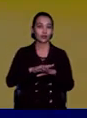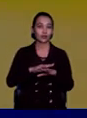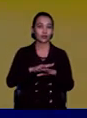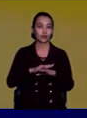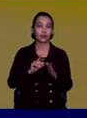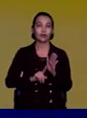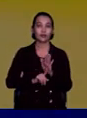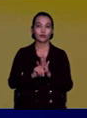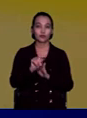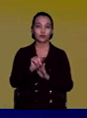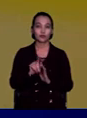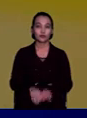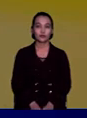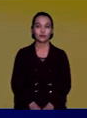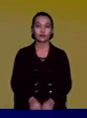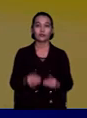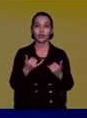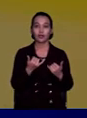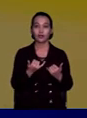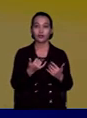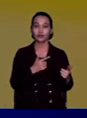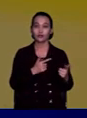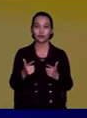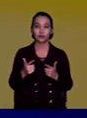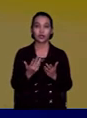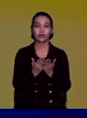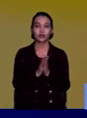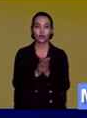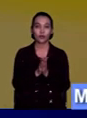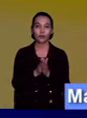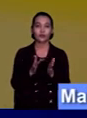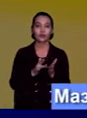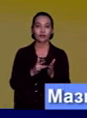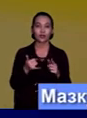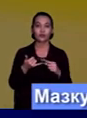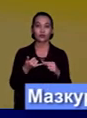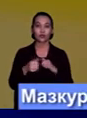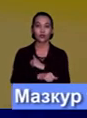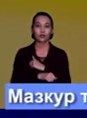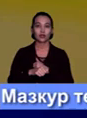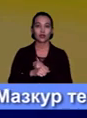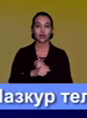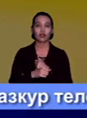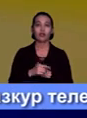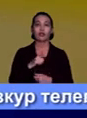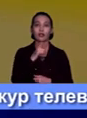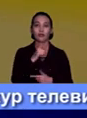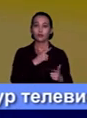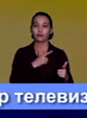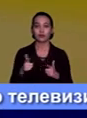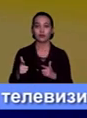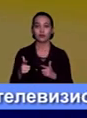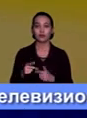darsimizni davom ettiramiz. Unday bo'lsa, darslik, daftar, ruchka, chizg'ich, qalamlarni hozirlab